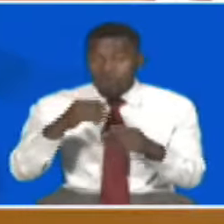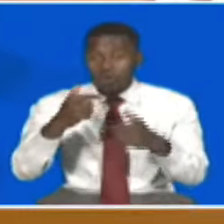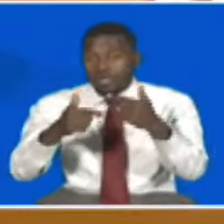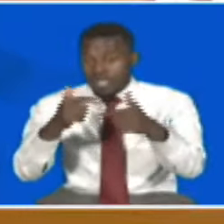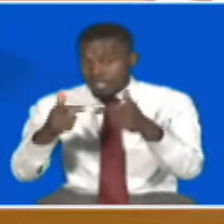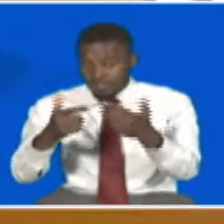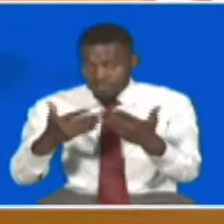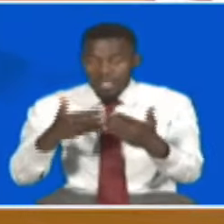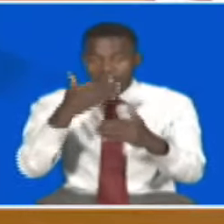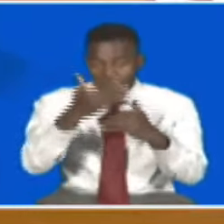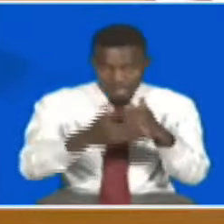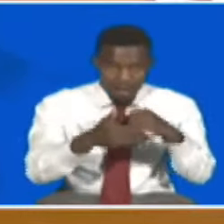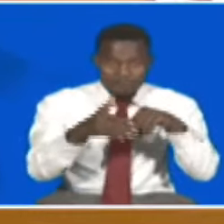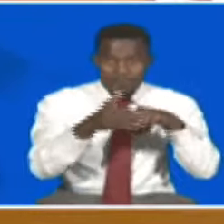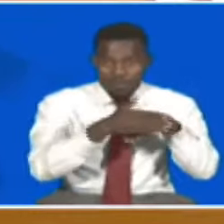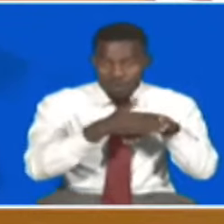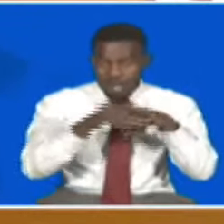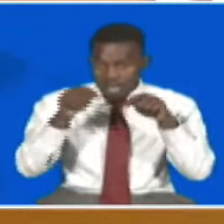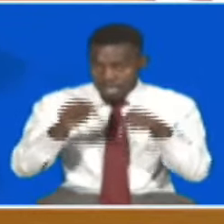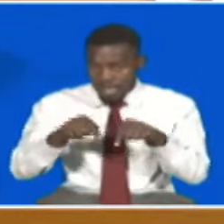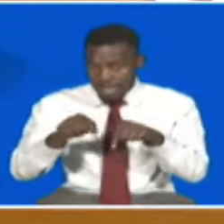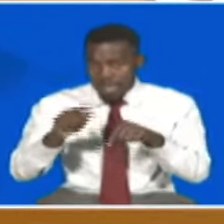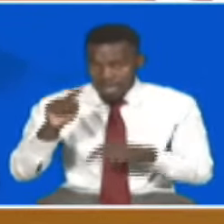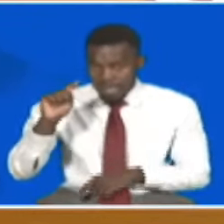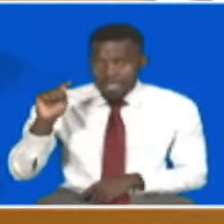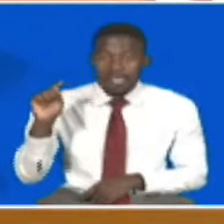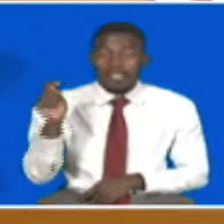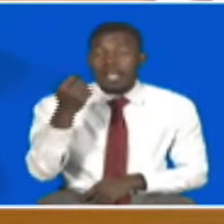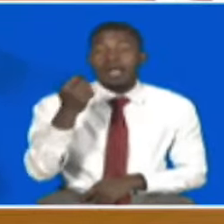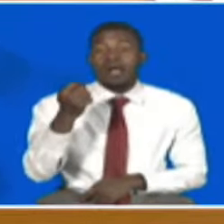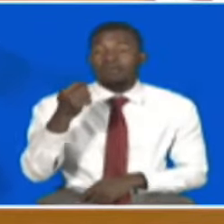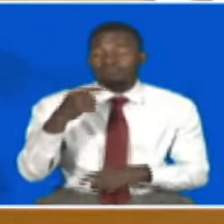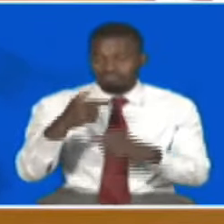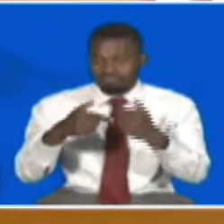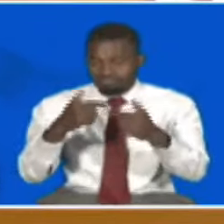soka nchini sasa wanalalama sheria ya uchaguzi. Kulingana nao, sheria hii